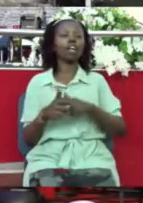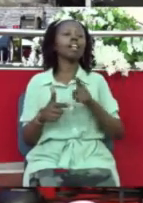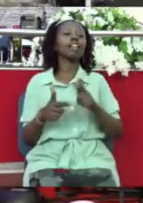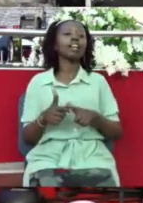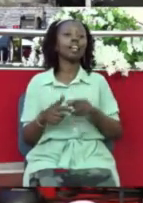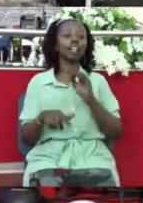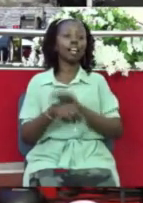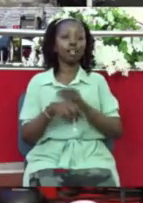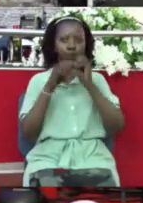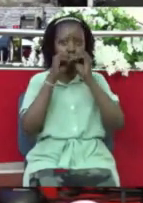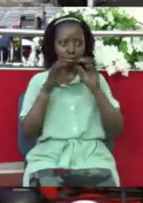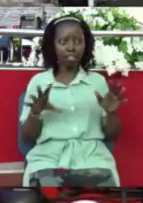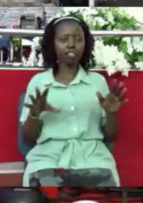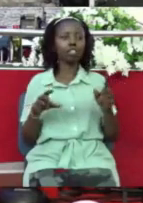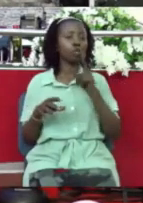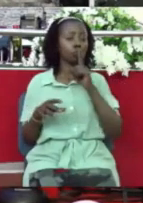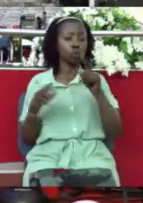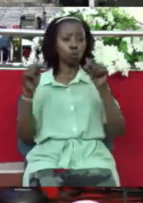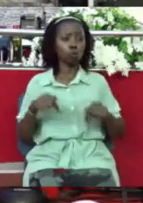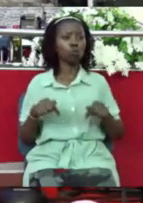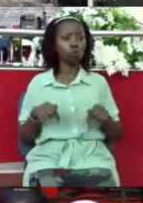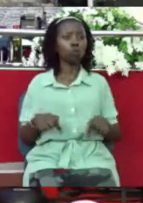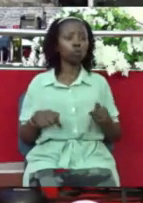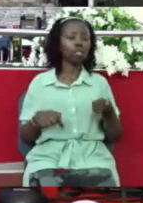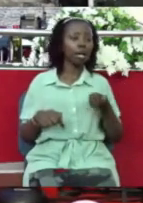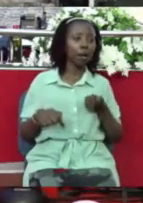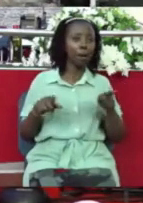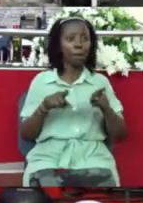be blessed. So today, brothers and sisters,